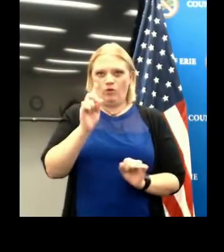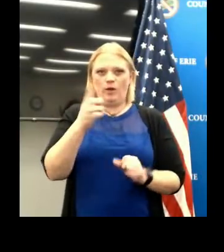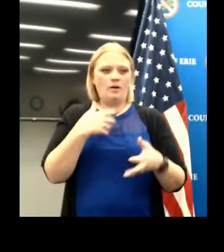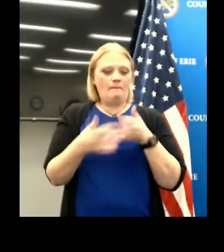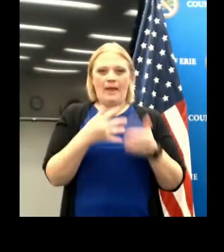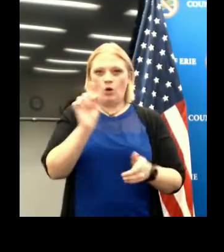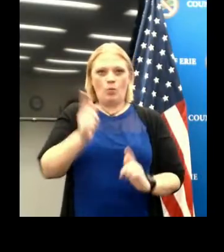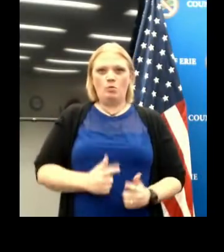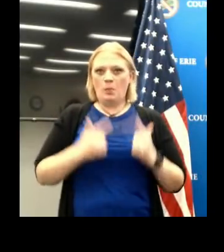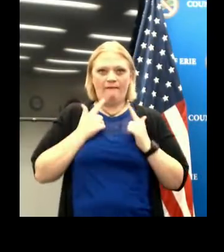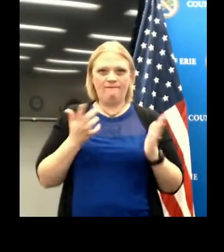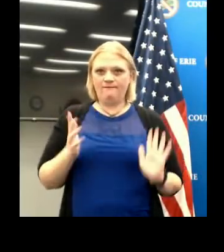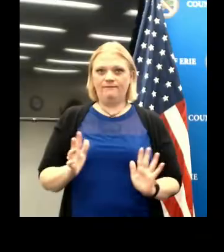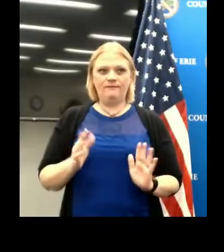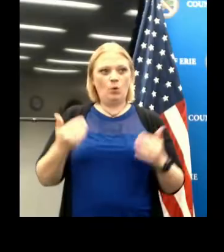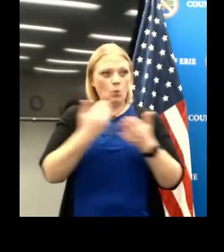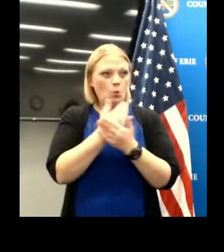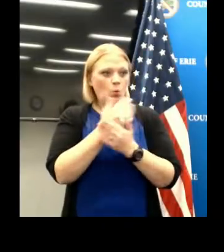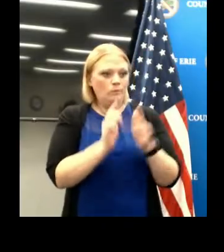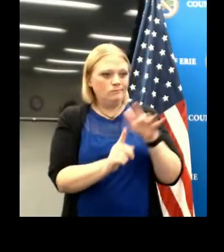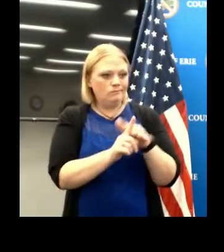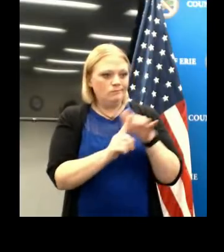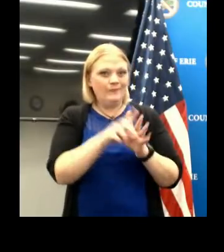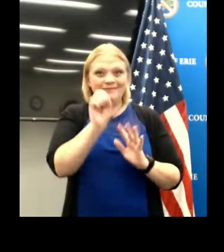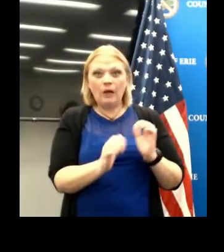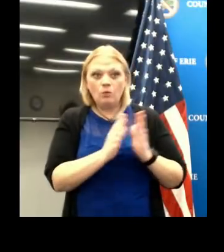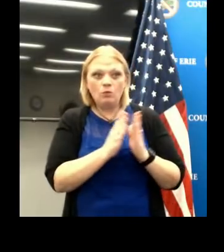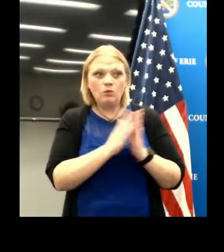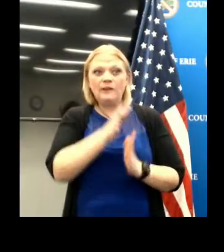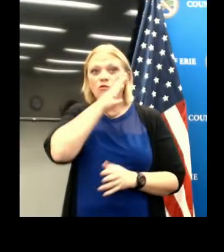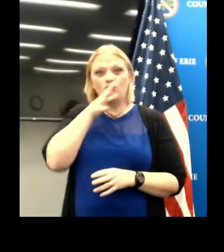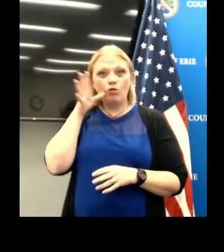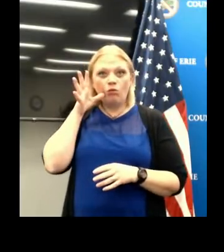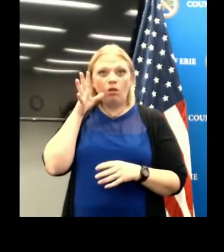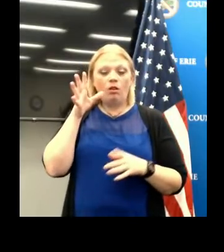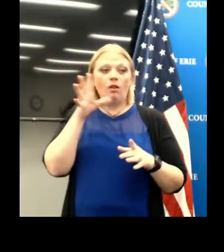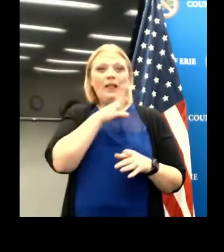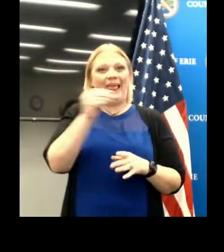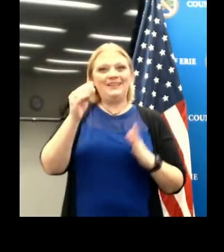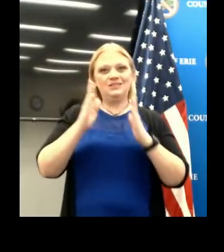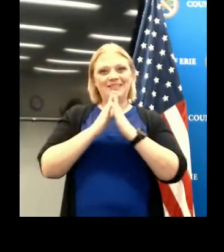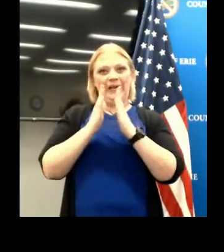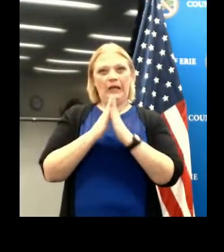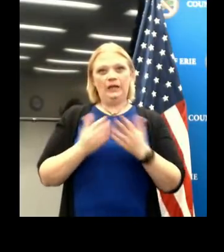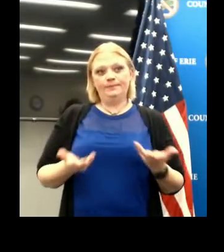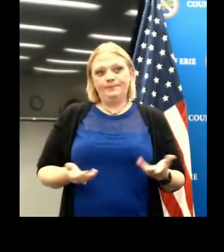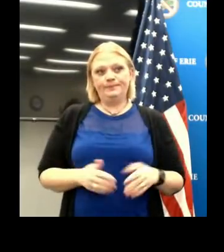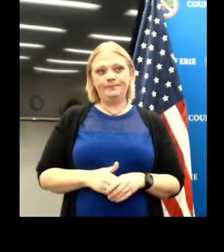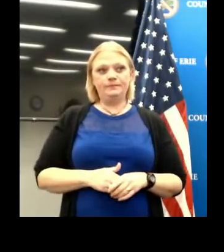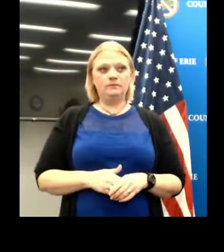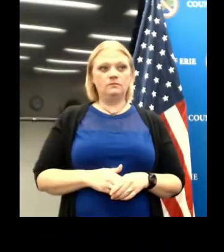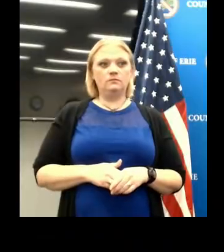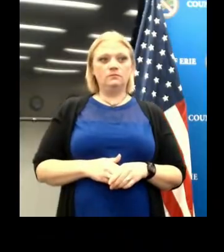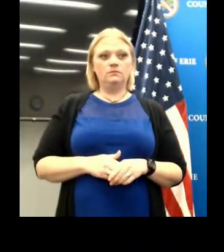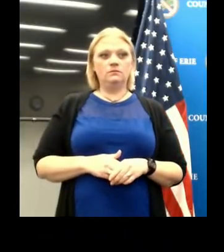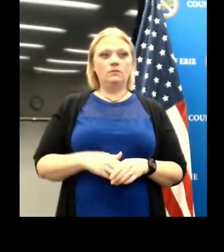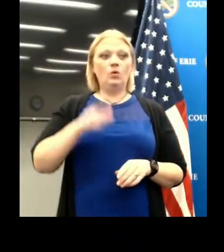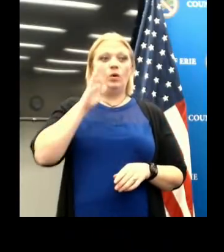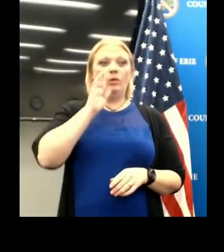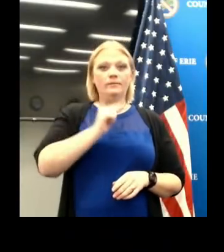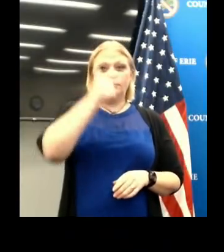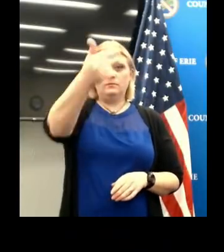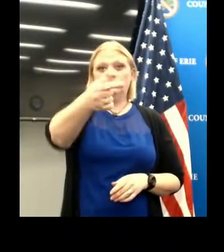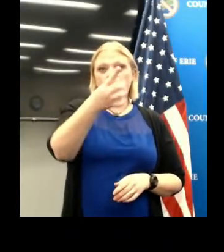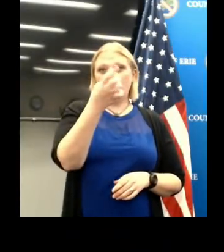you live. New cases are cropping up in the suburbs and the rural sections as well as the city. I'm going to turn this over to